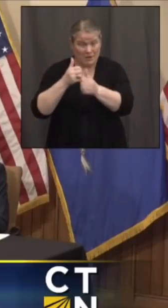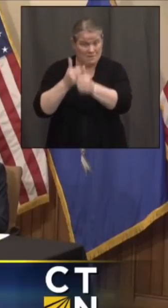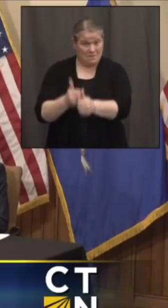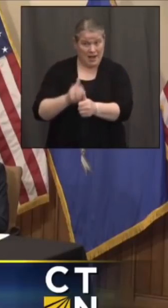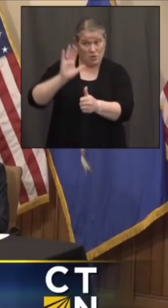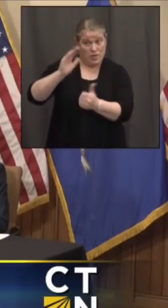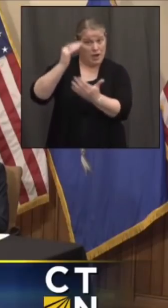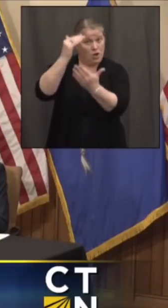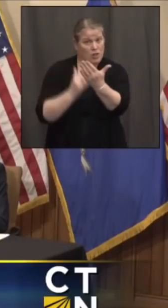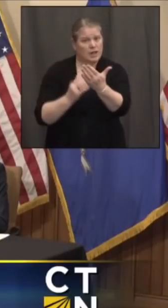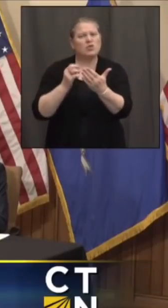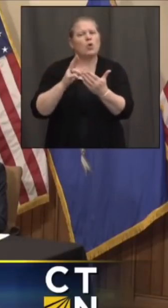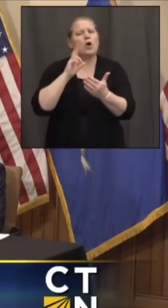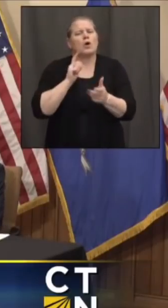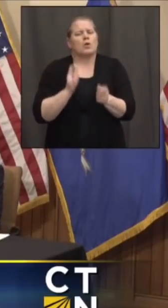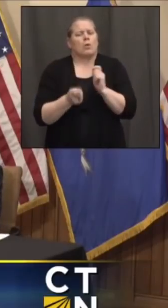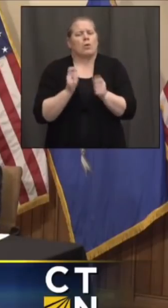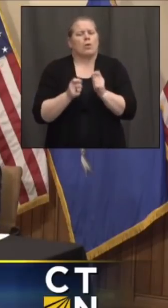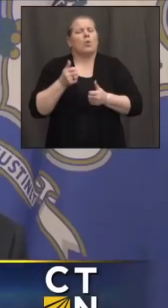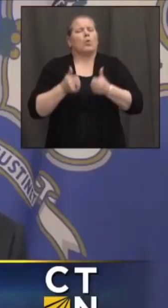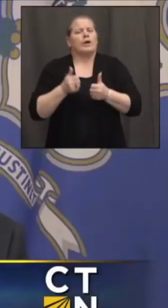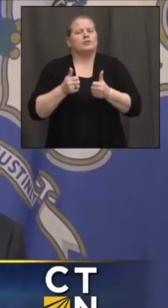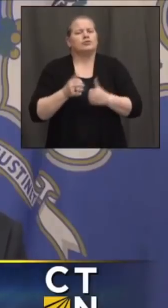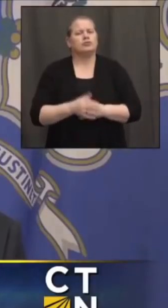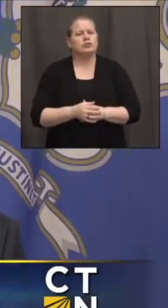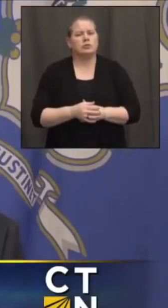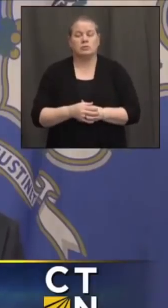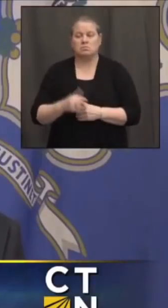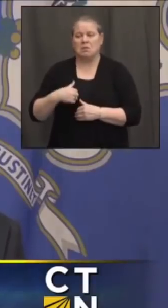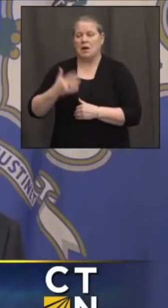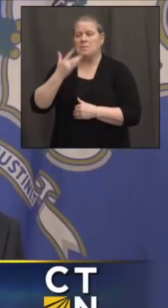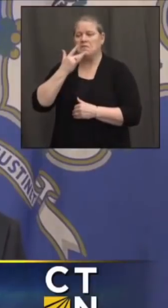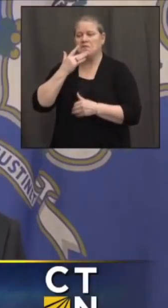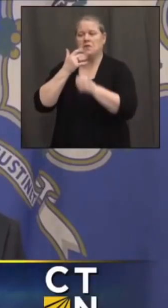in some way? I usually like to work with the CDC whenever possible.